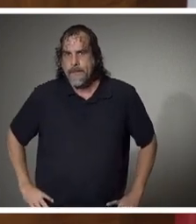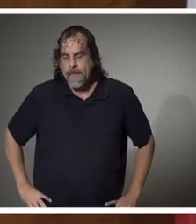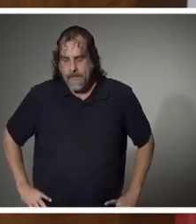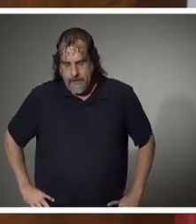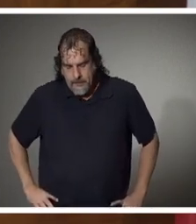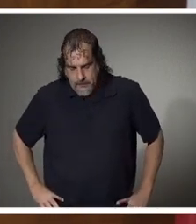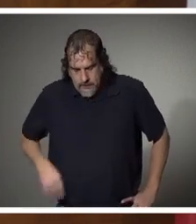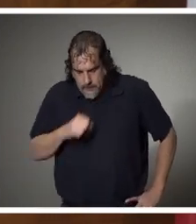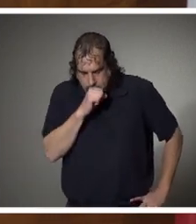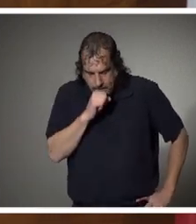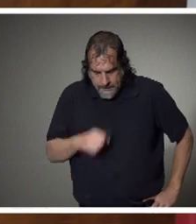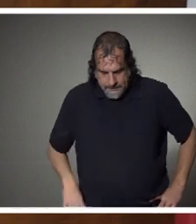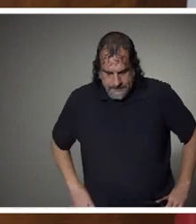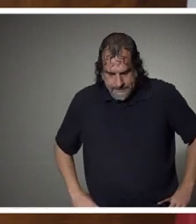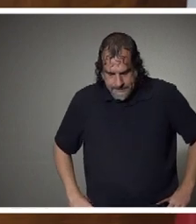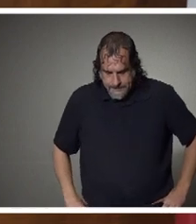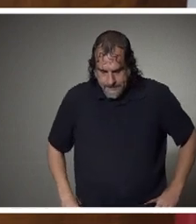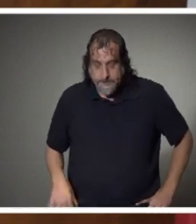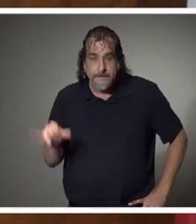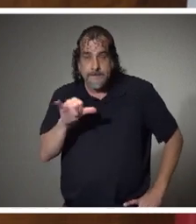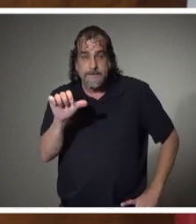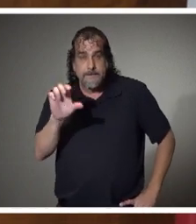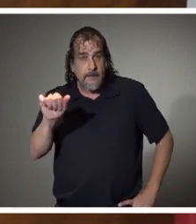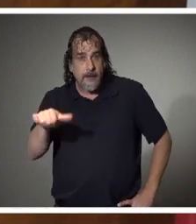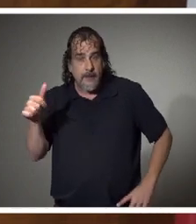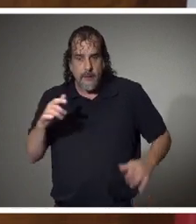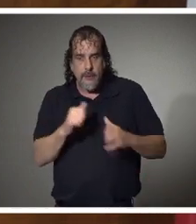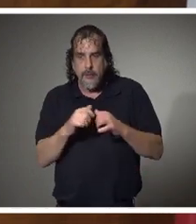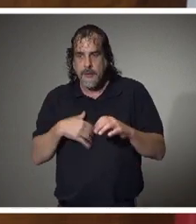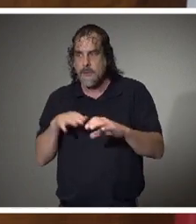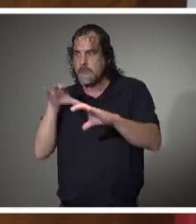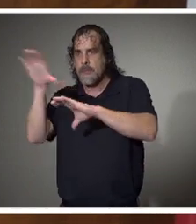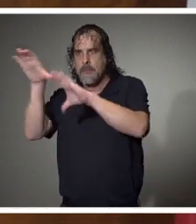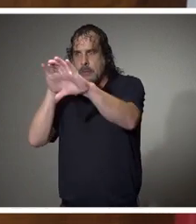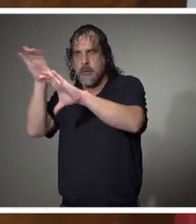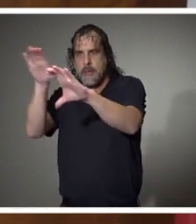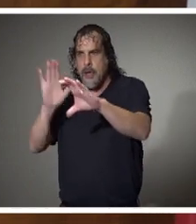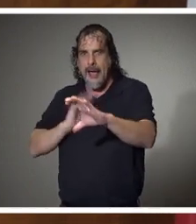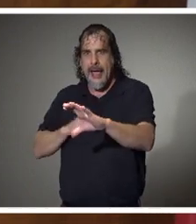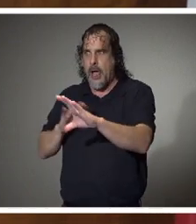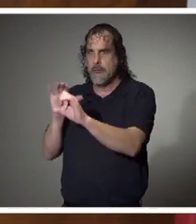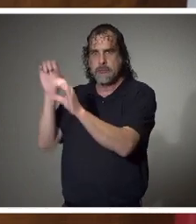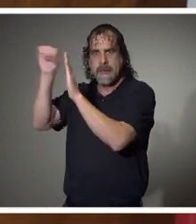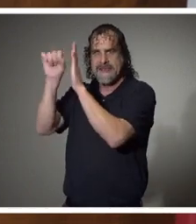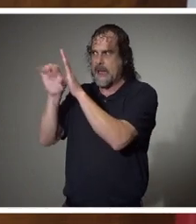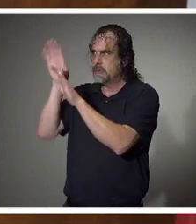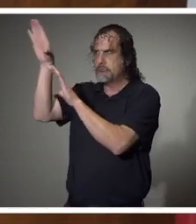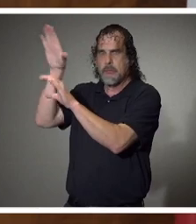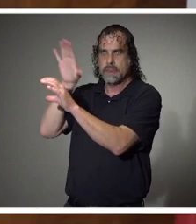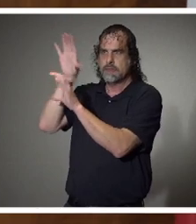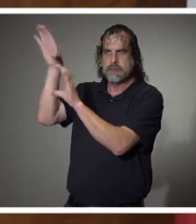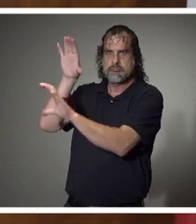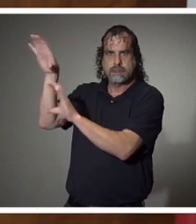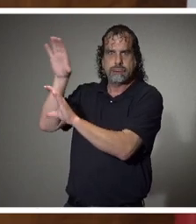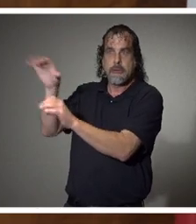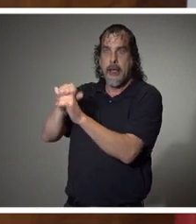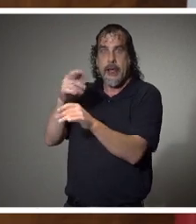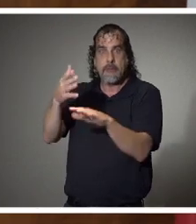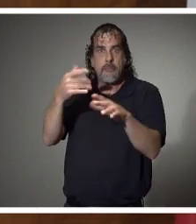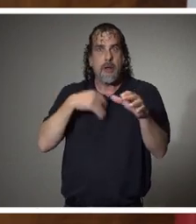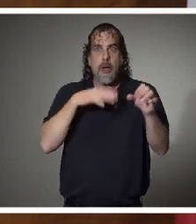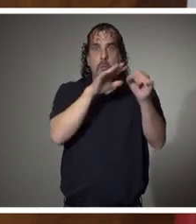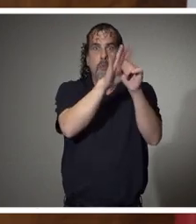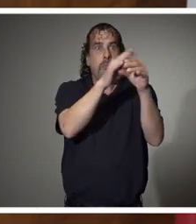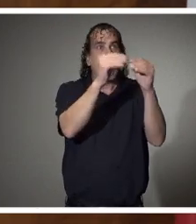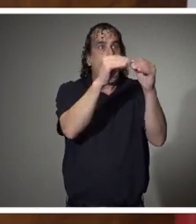it comes. Same way with PPE and other things. We want to restock our state stockpile as the supply chains continue to improve,